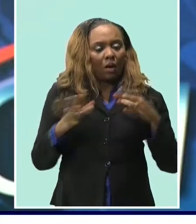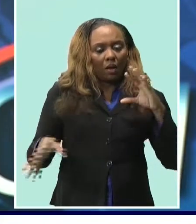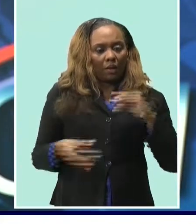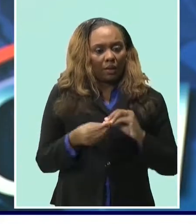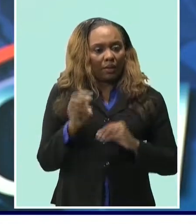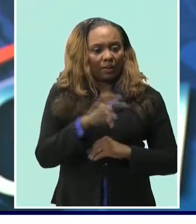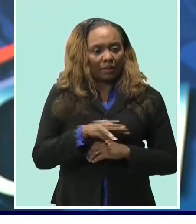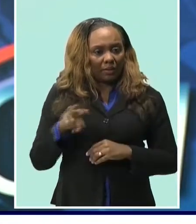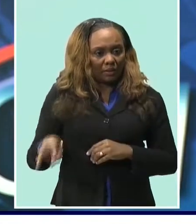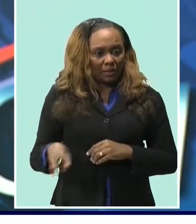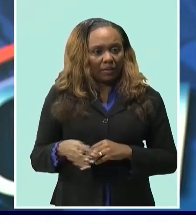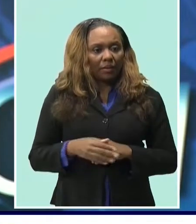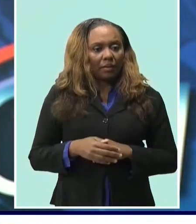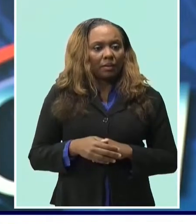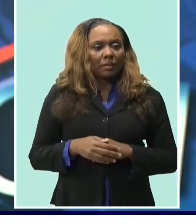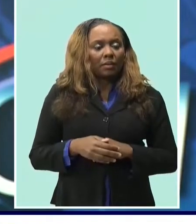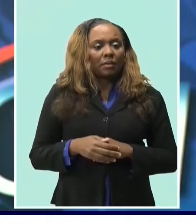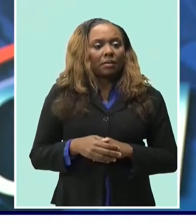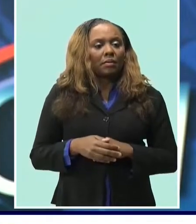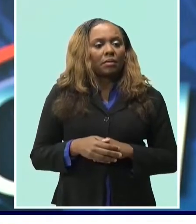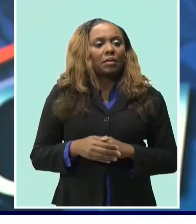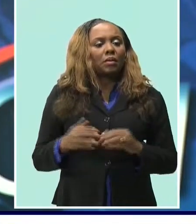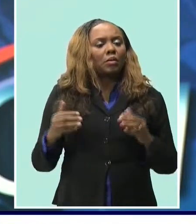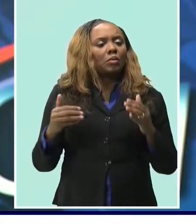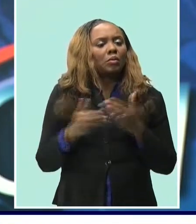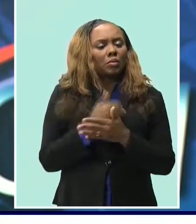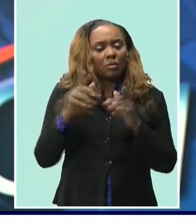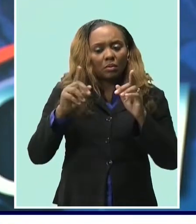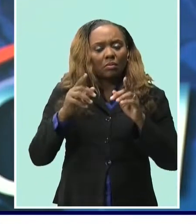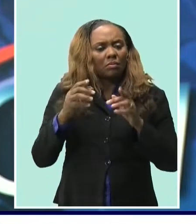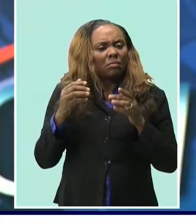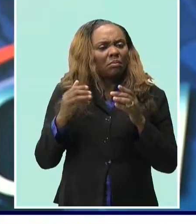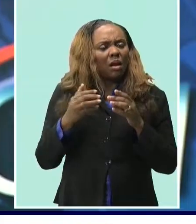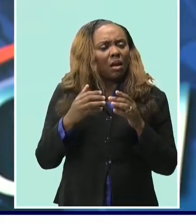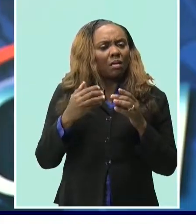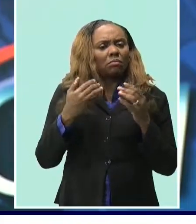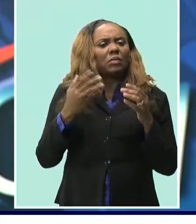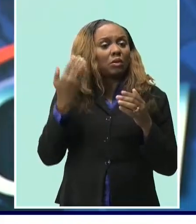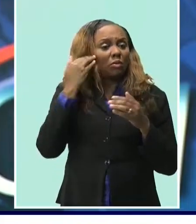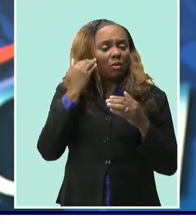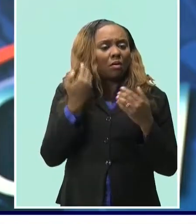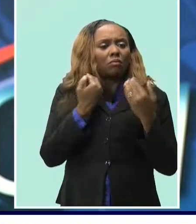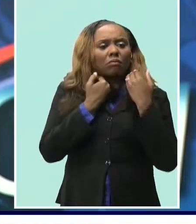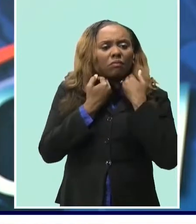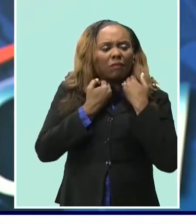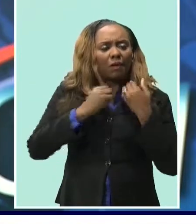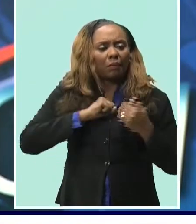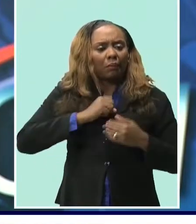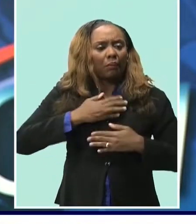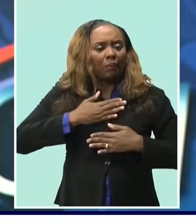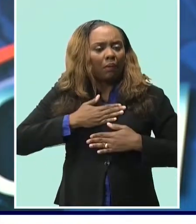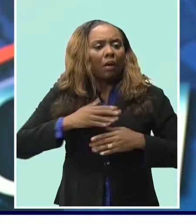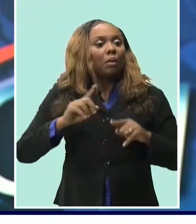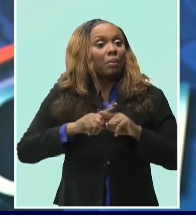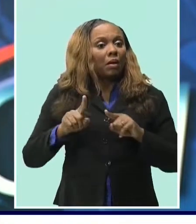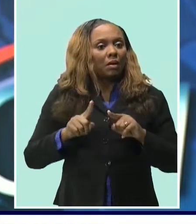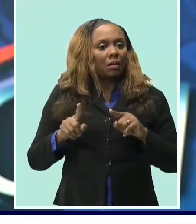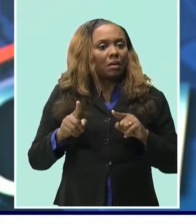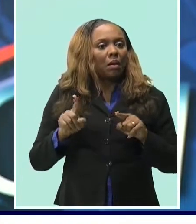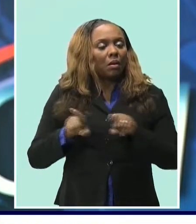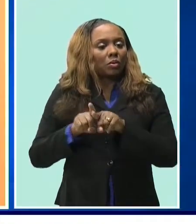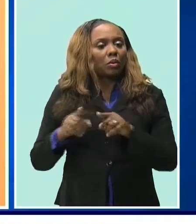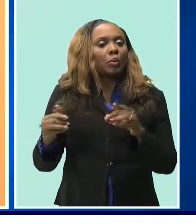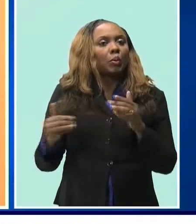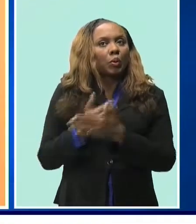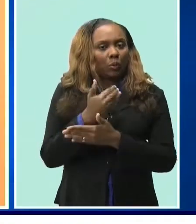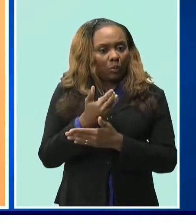report some new symptoms they want people to look out for. COVID-19 czar Richard Carter made the revelation to CBC News today.